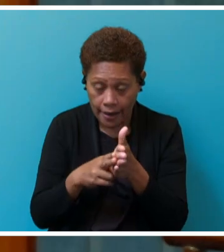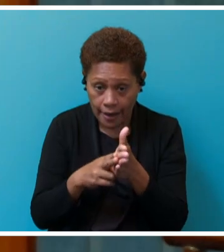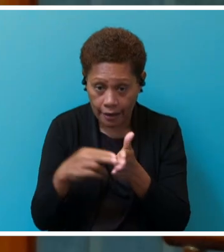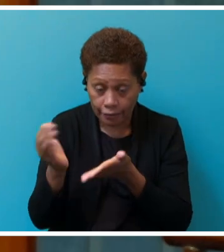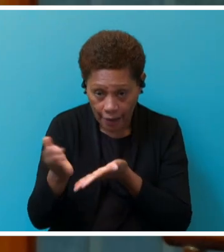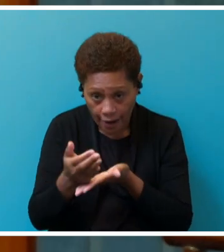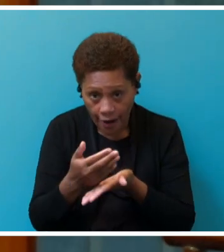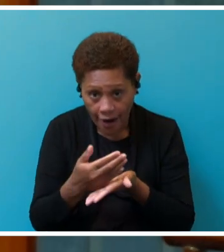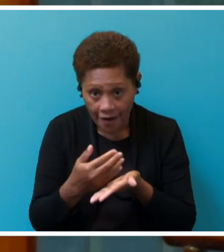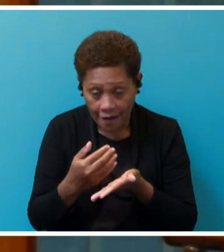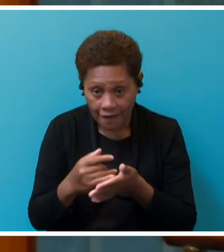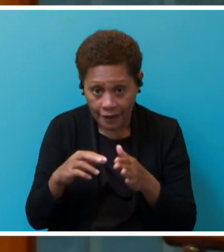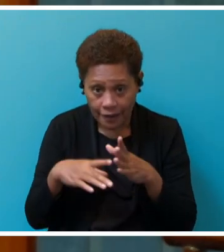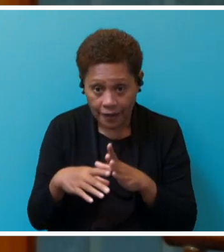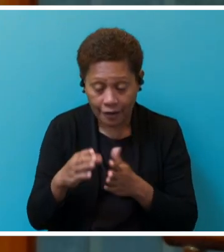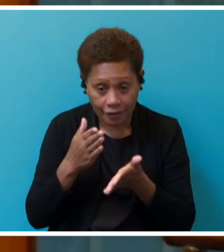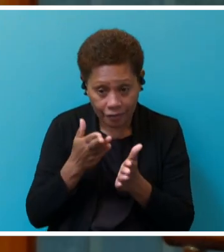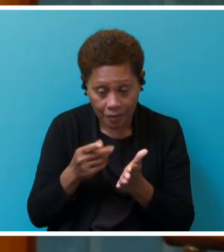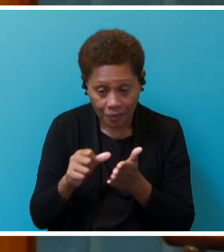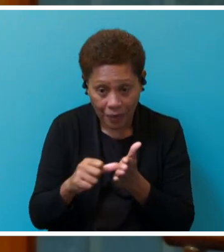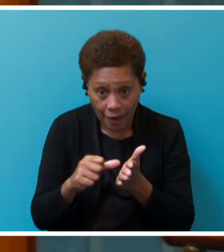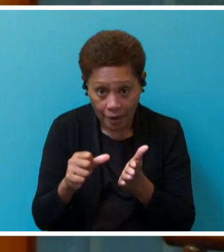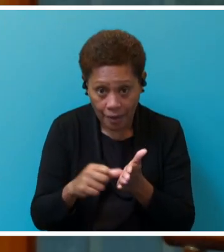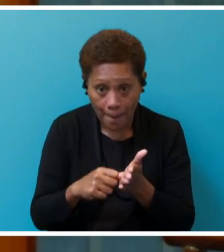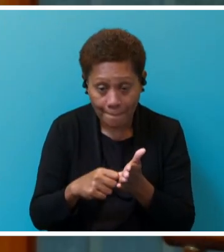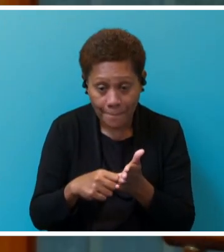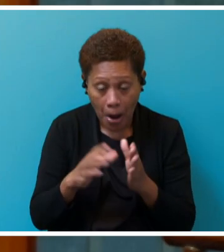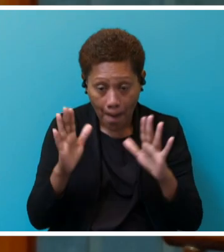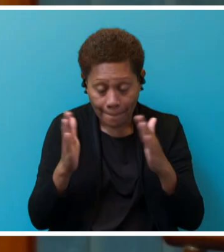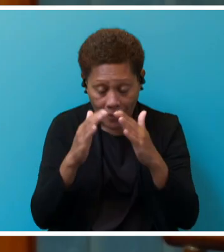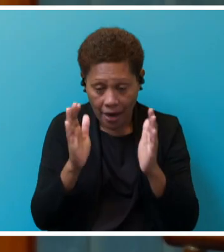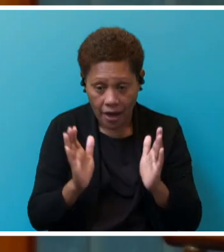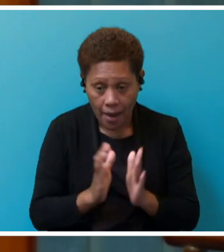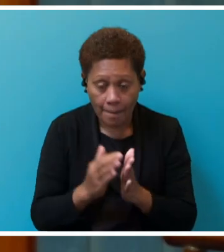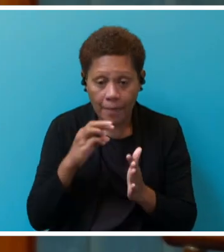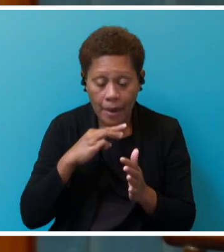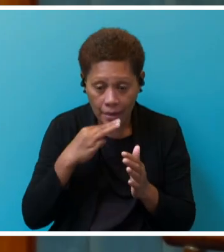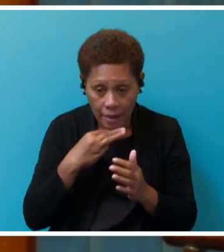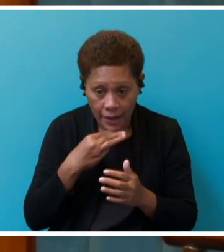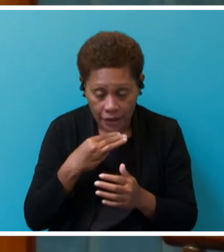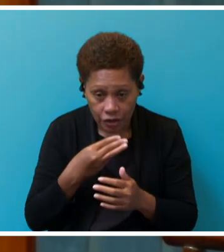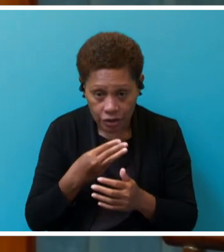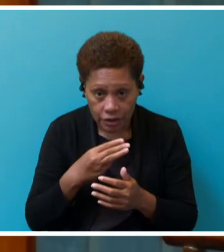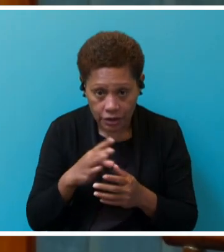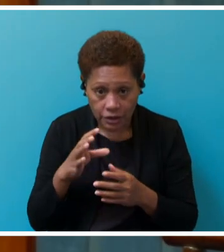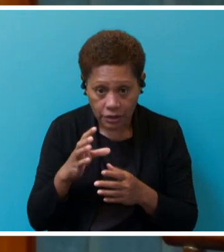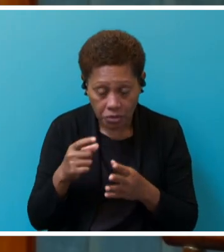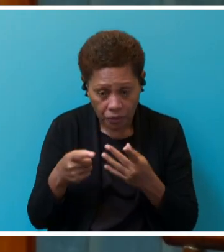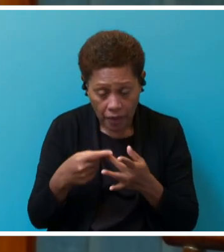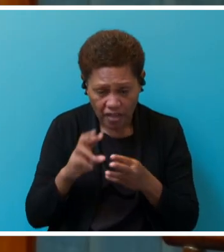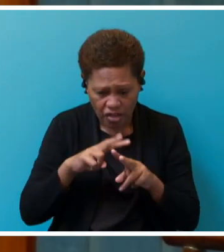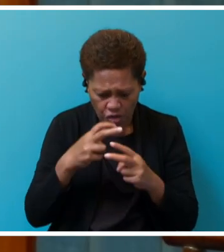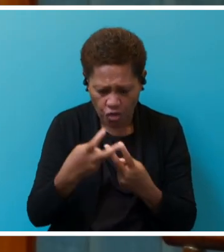crops such as papaya, pineapple, dragon fruit, mangoes, berries, coffee, cinnamon, and passion